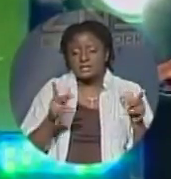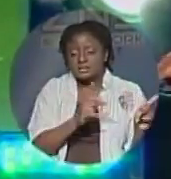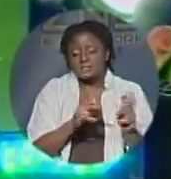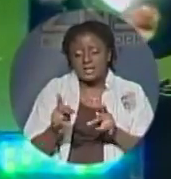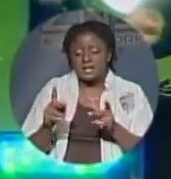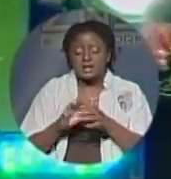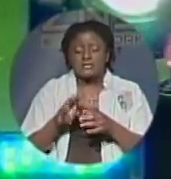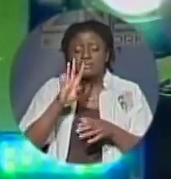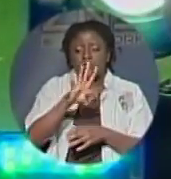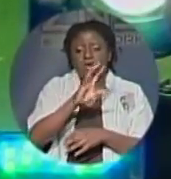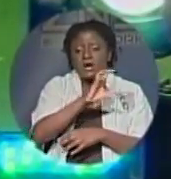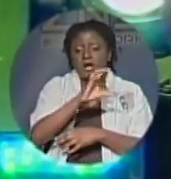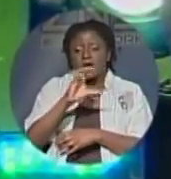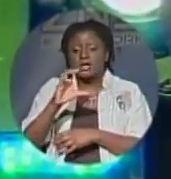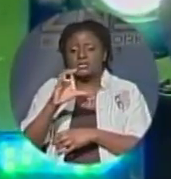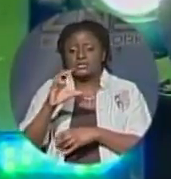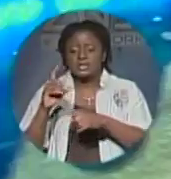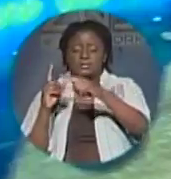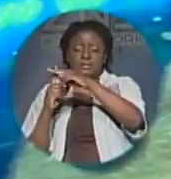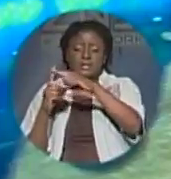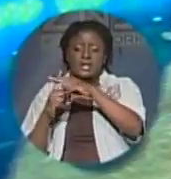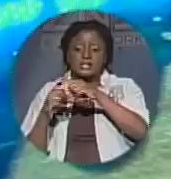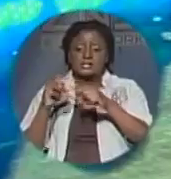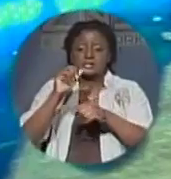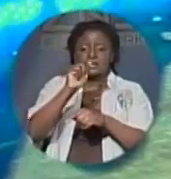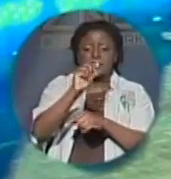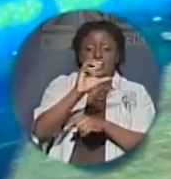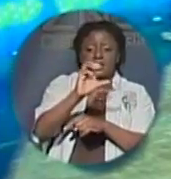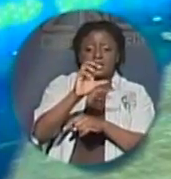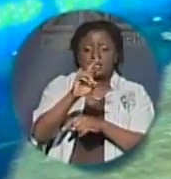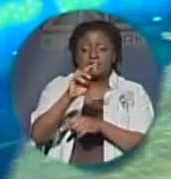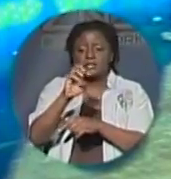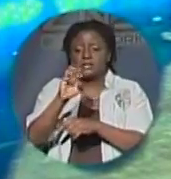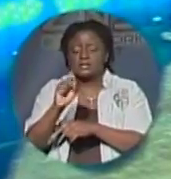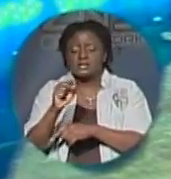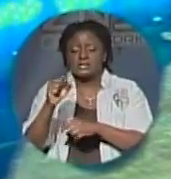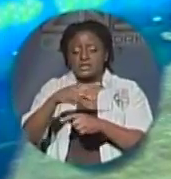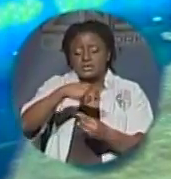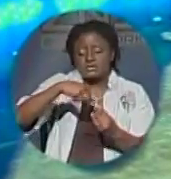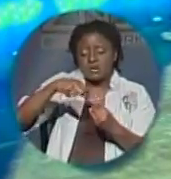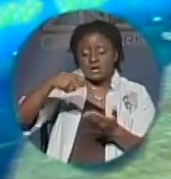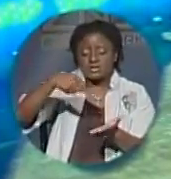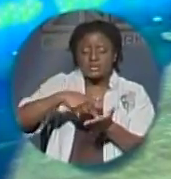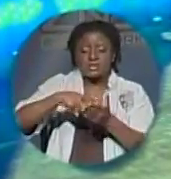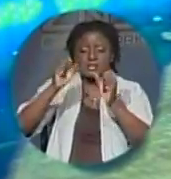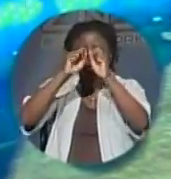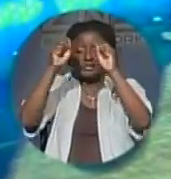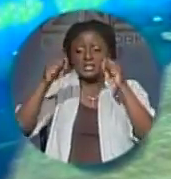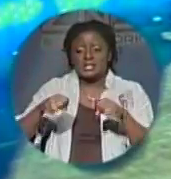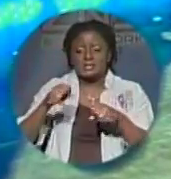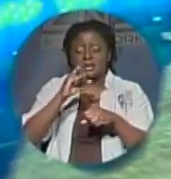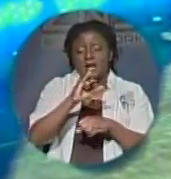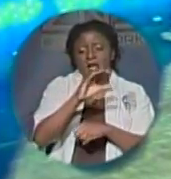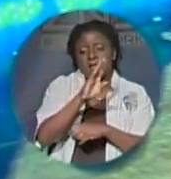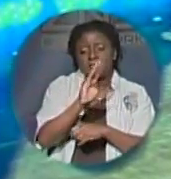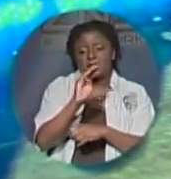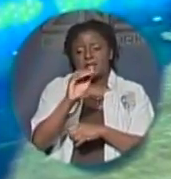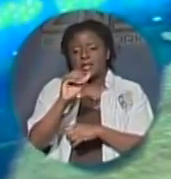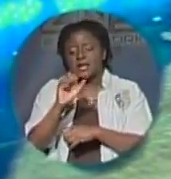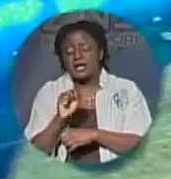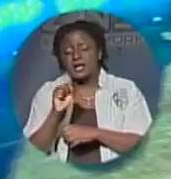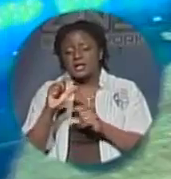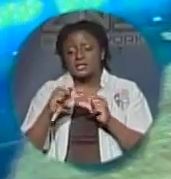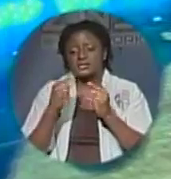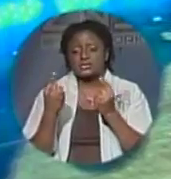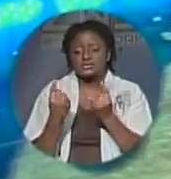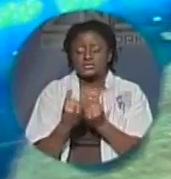acres around the stadium. The IBS Group, a Bahamian civil engineering group, whose principals Nick Dean and Kevin